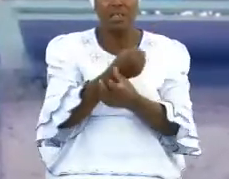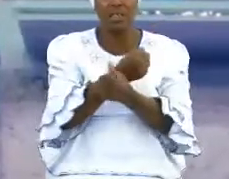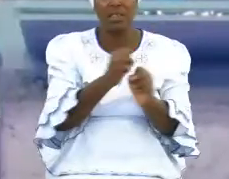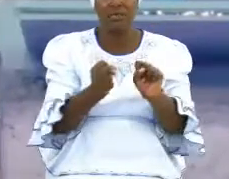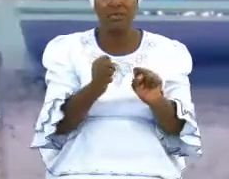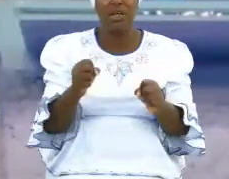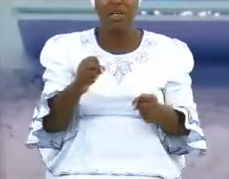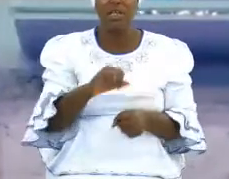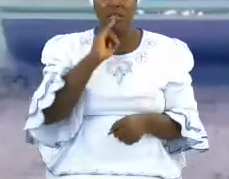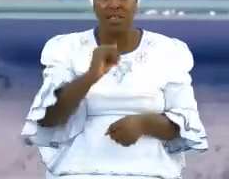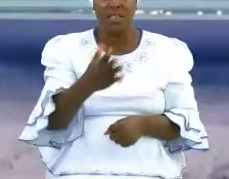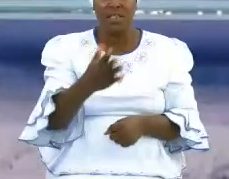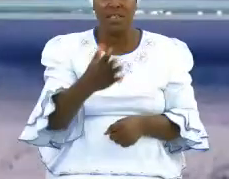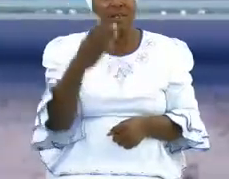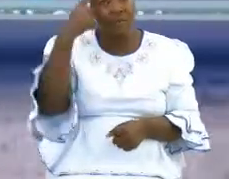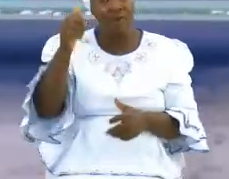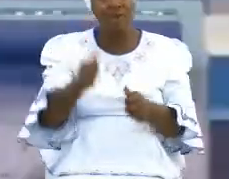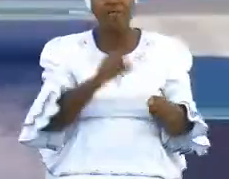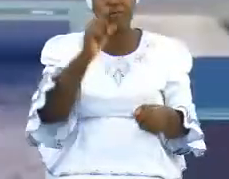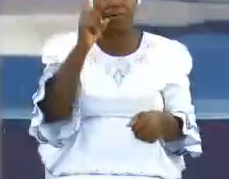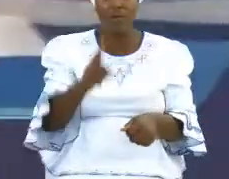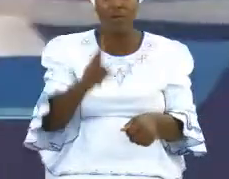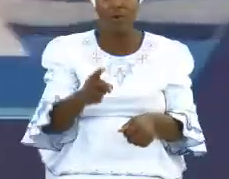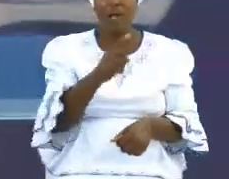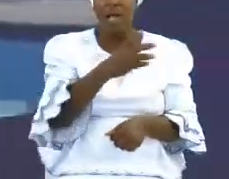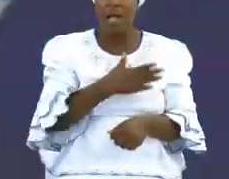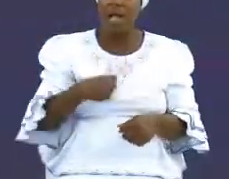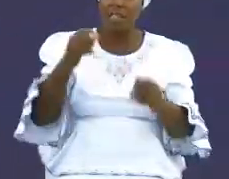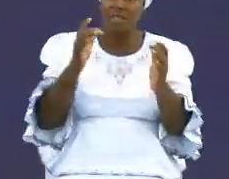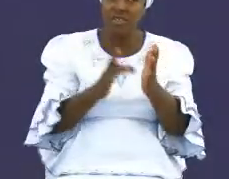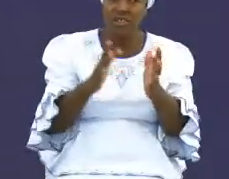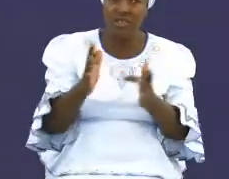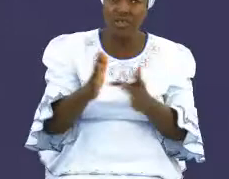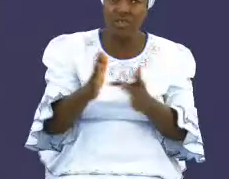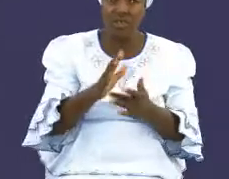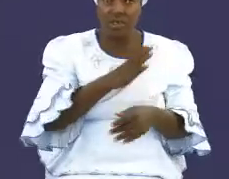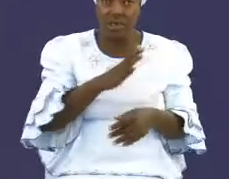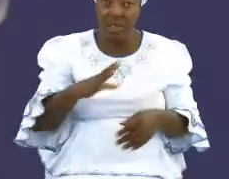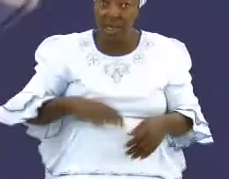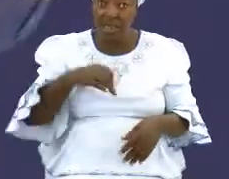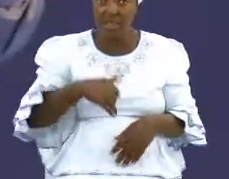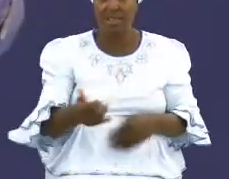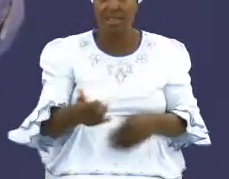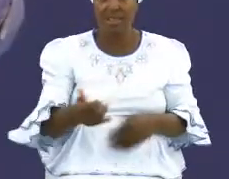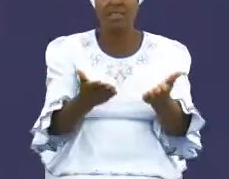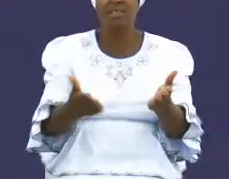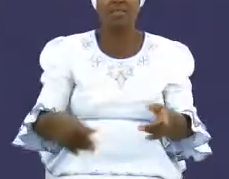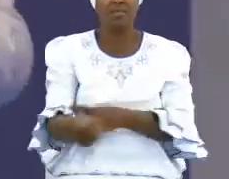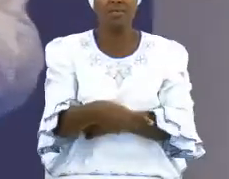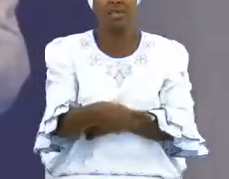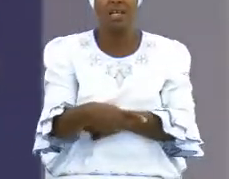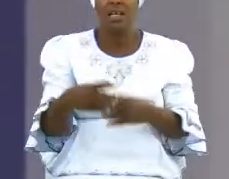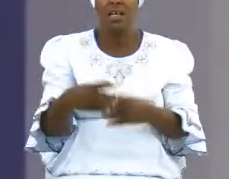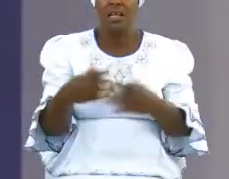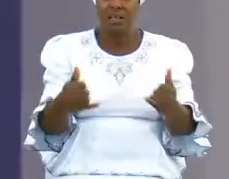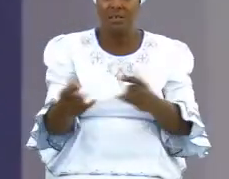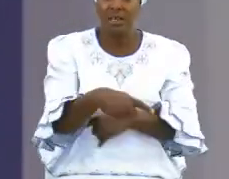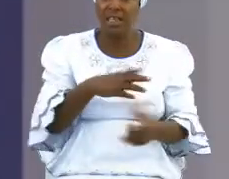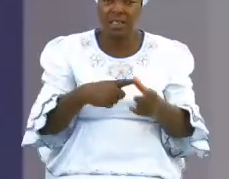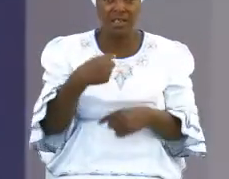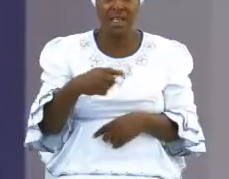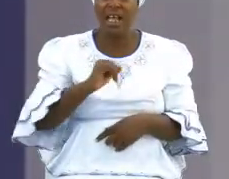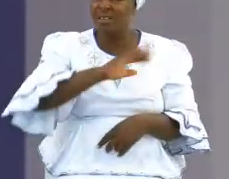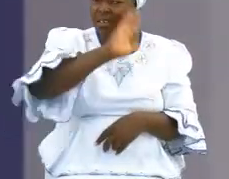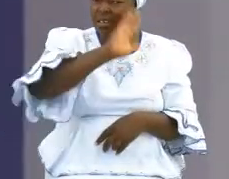available for everyone. And Jesus Christ is still here today. He said, I will never leave you. I